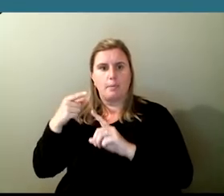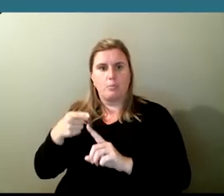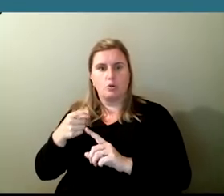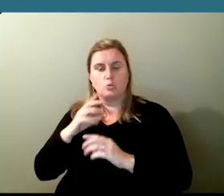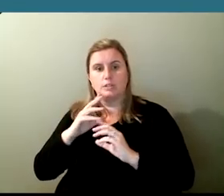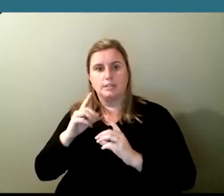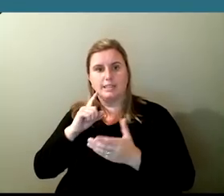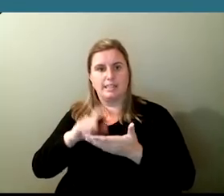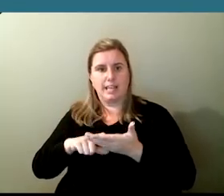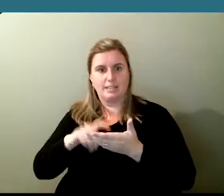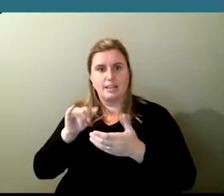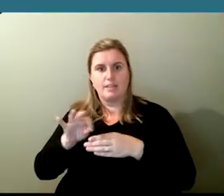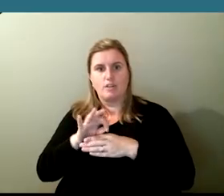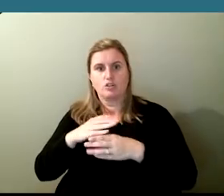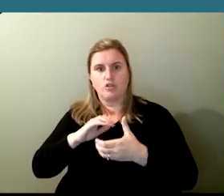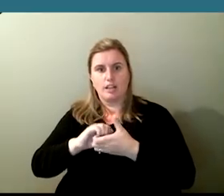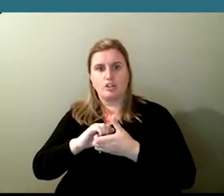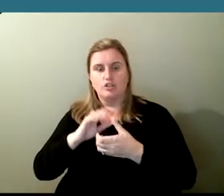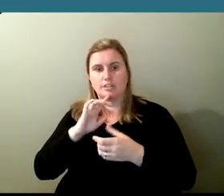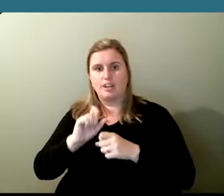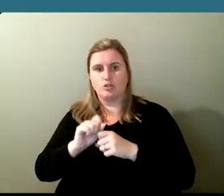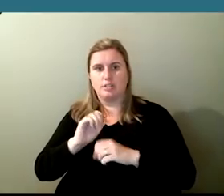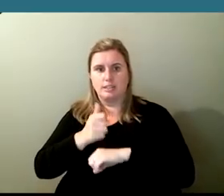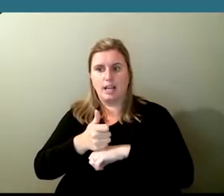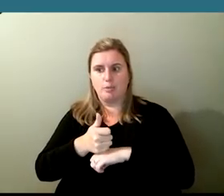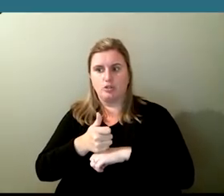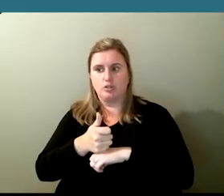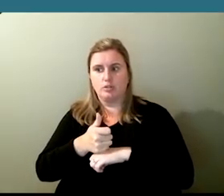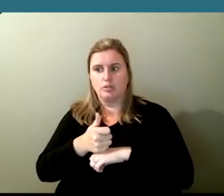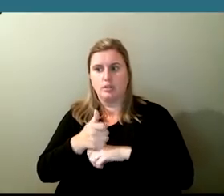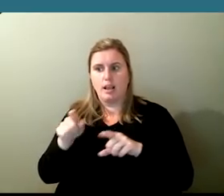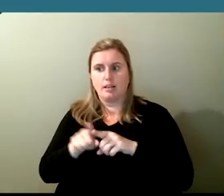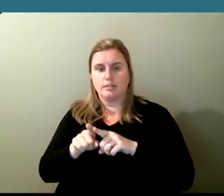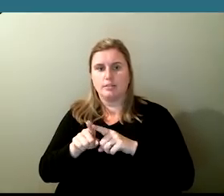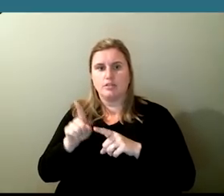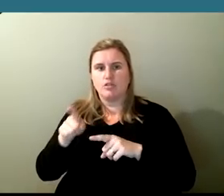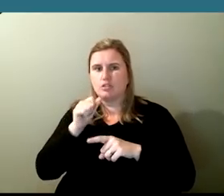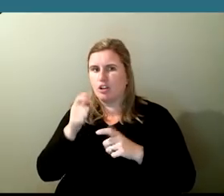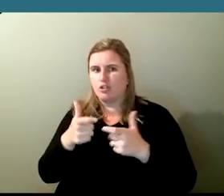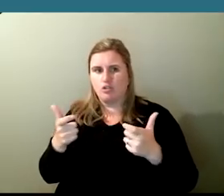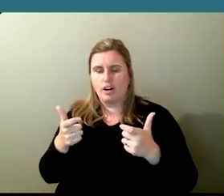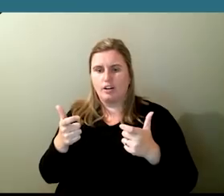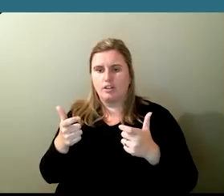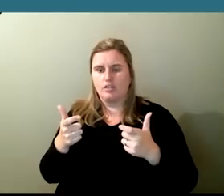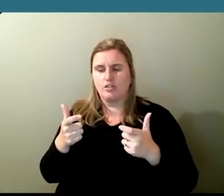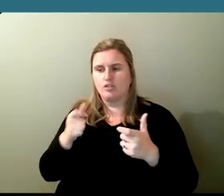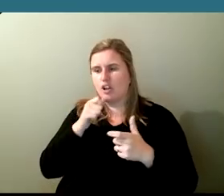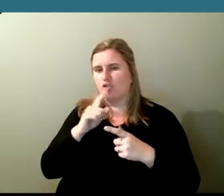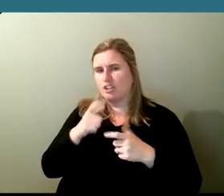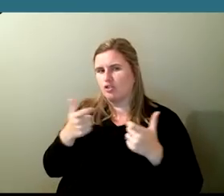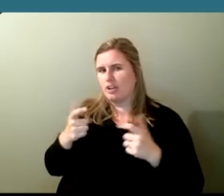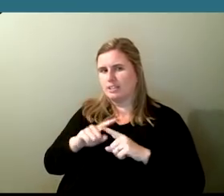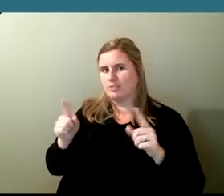indicate that the functional relation is actually established, as there are not really great difference